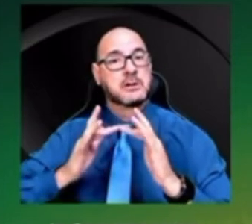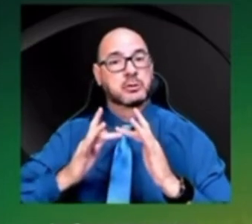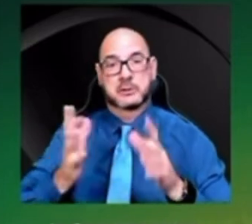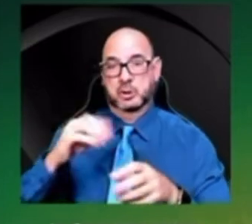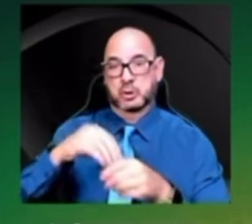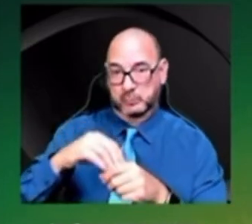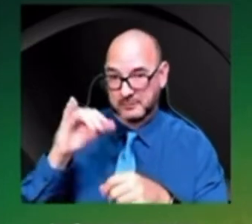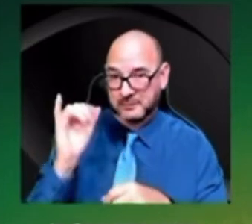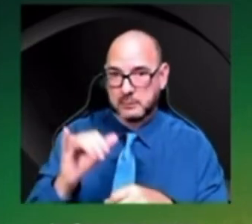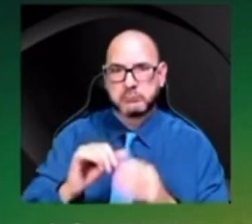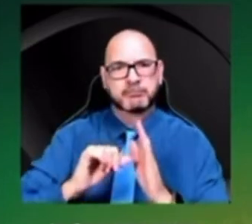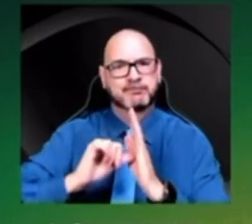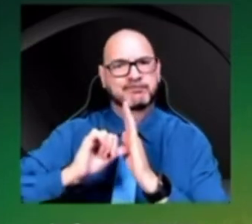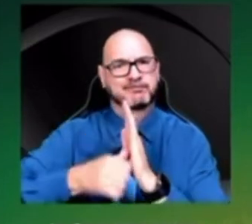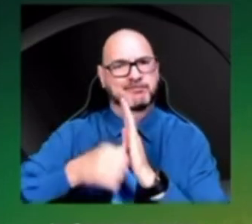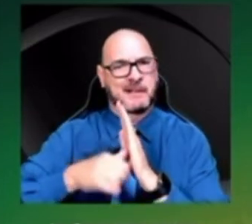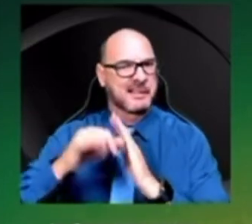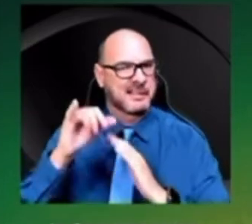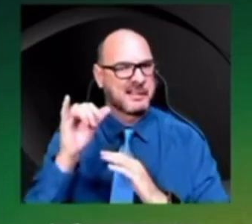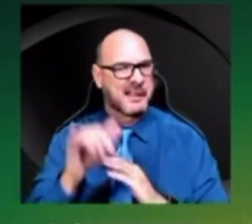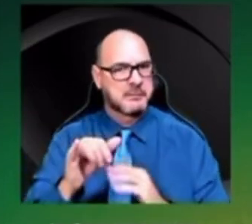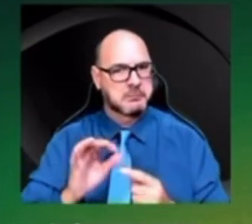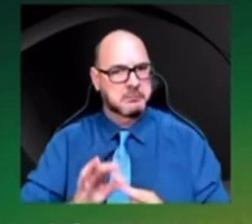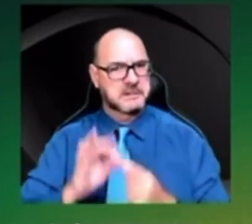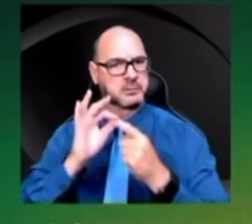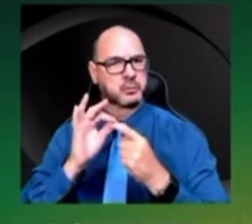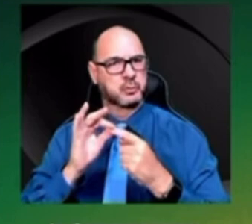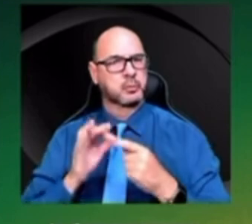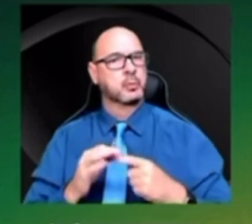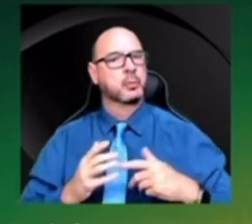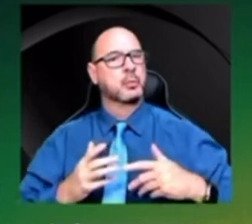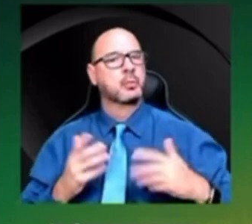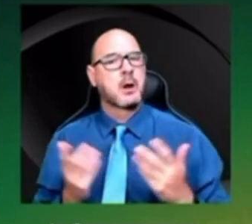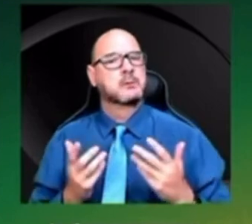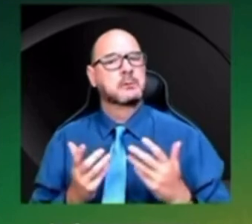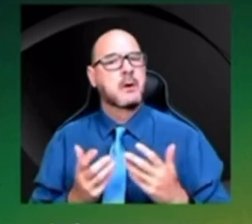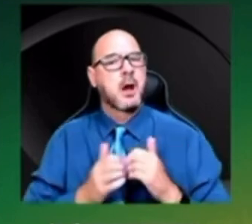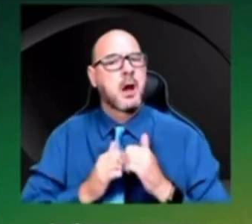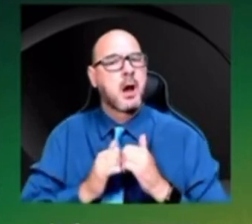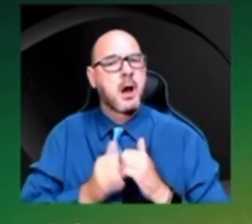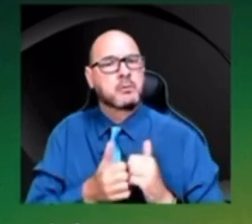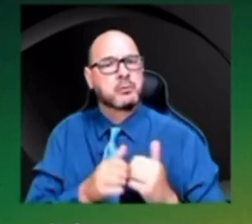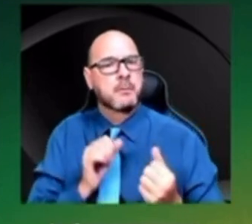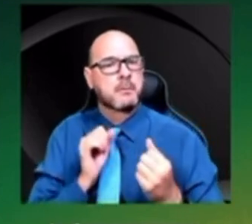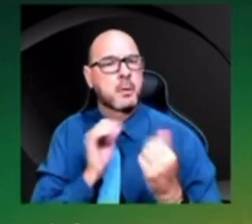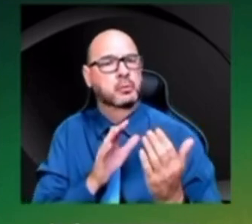particular also what we must do to specifically address the economic empowerment of women.